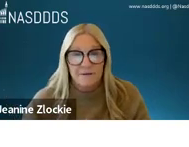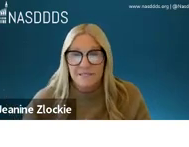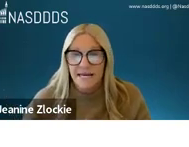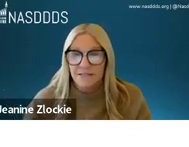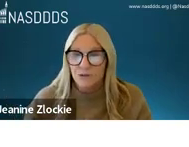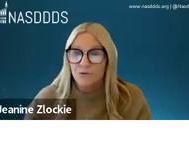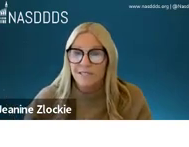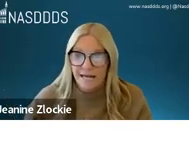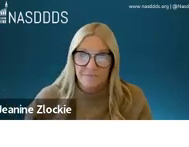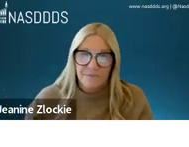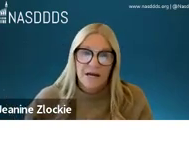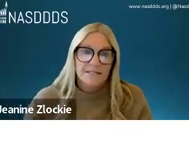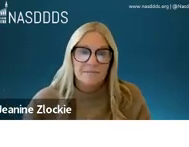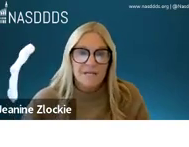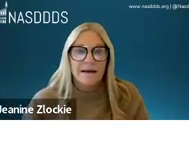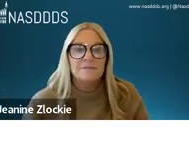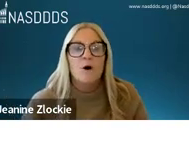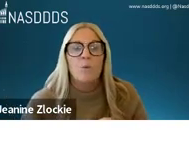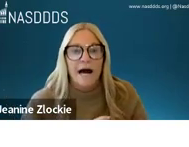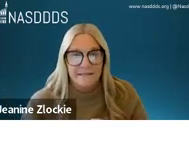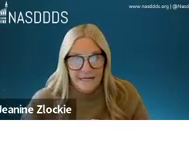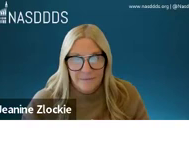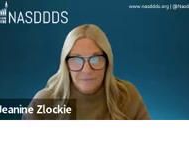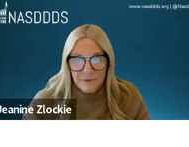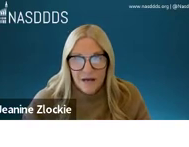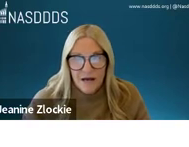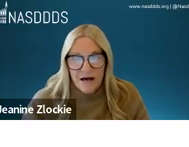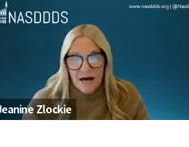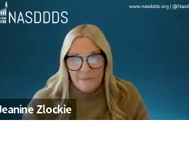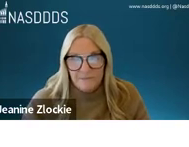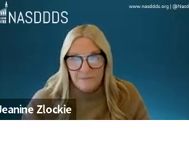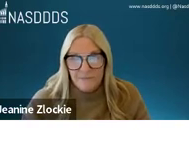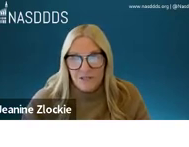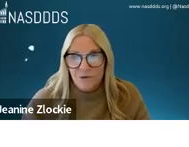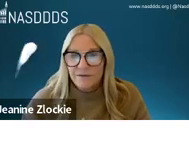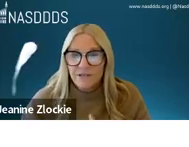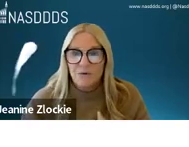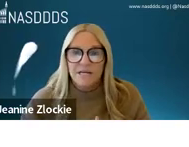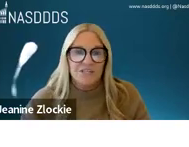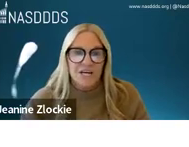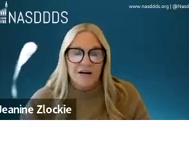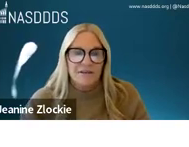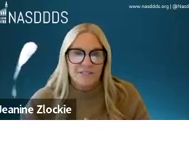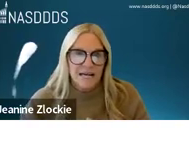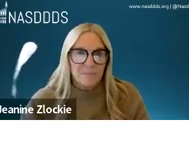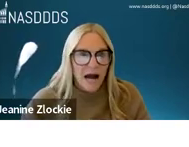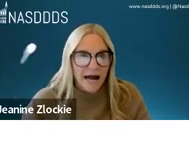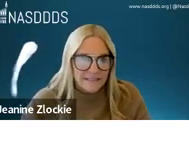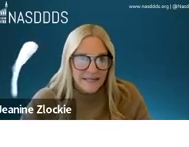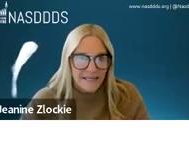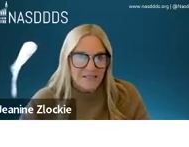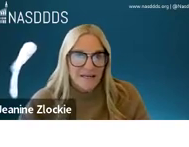vary from state to state, sometimes widely. So even though we can share other